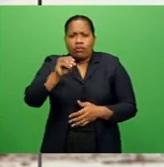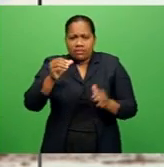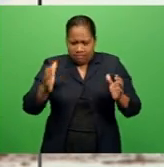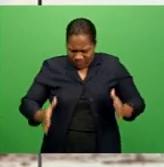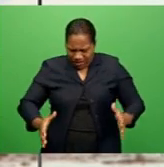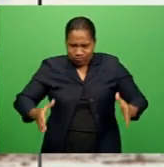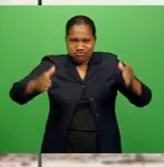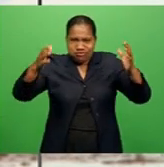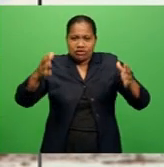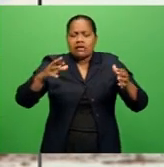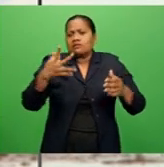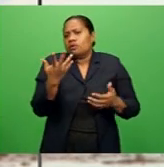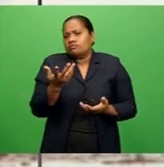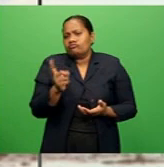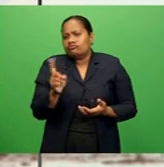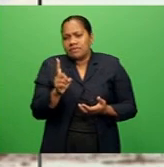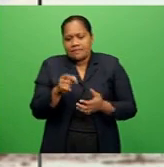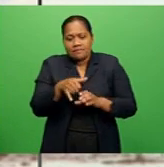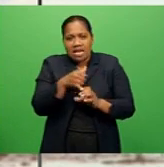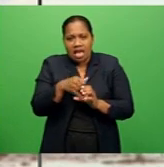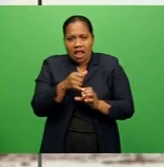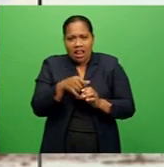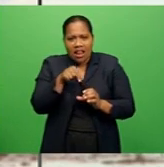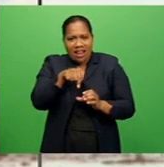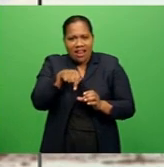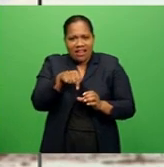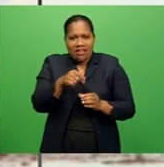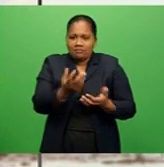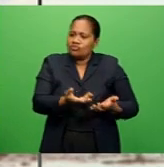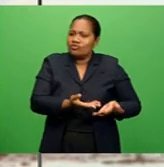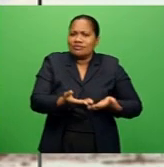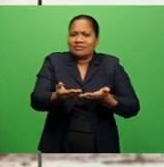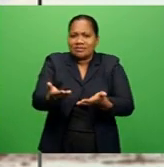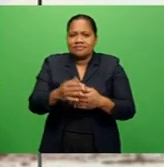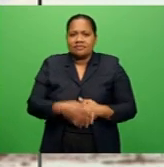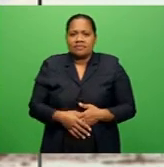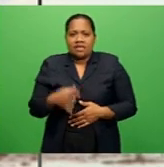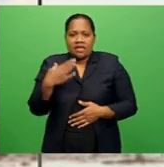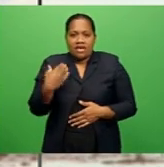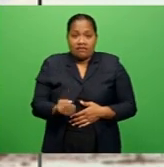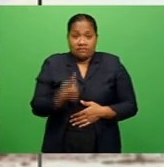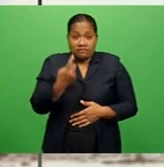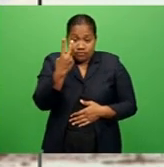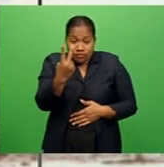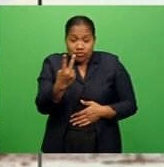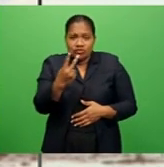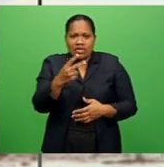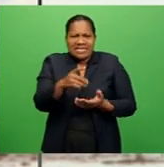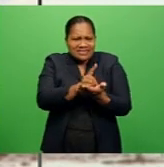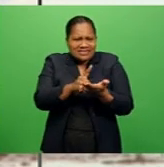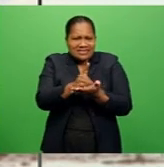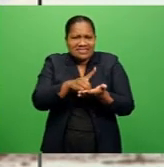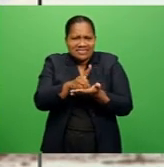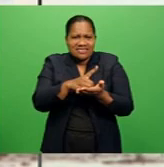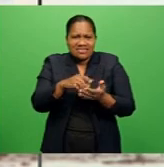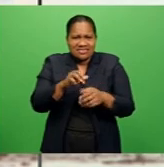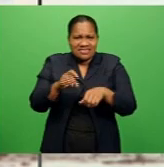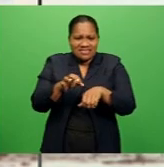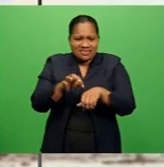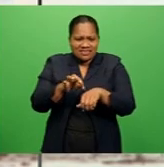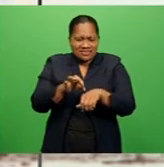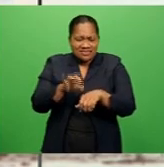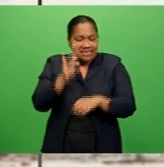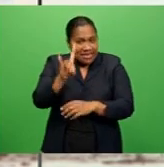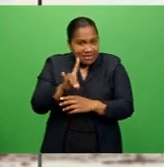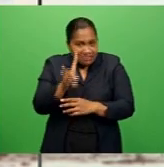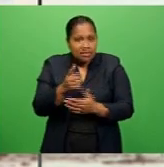supplies. Josiah Nanunga reports there were 2 active leptospirosis cases well before the cyclone hit, and the